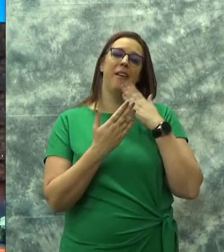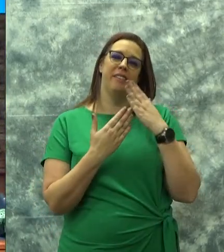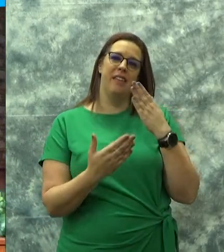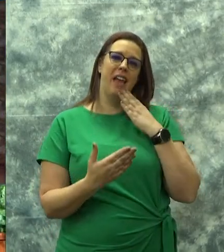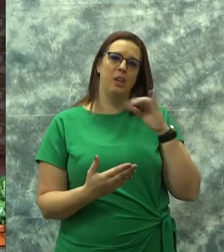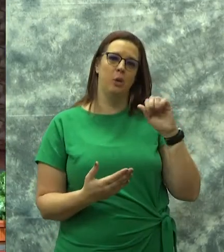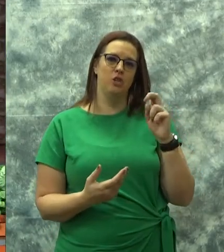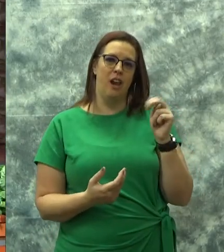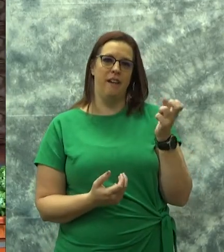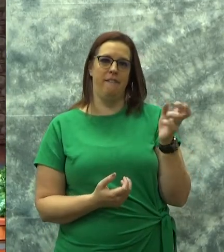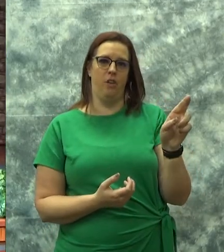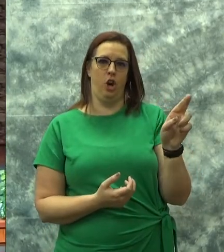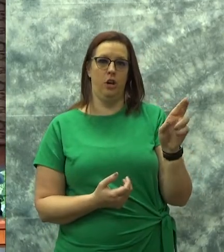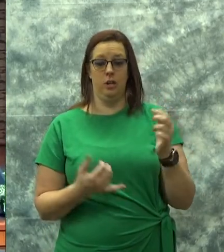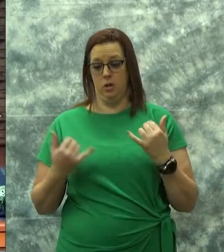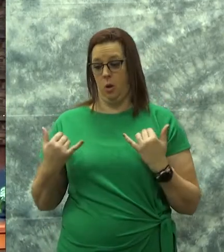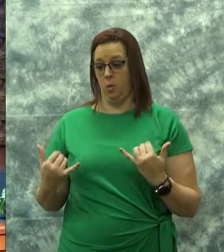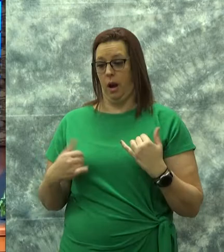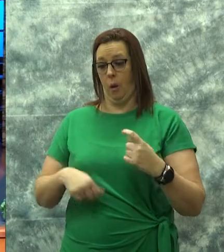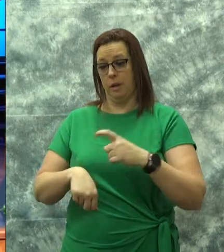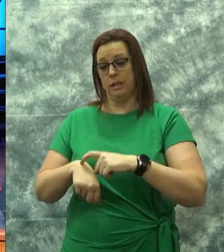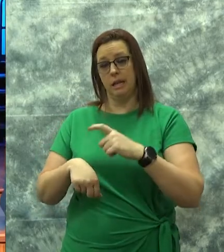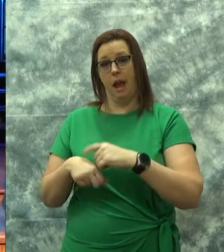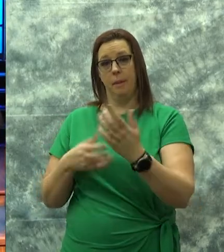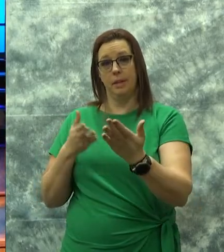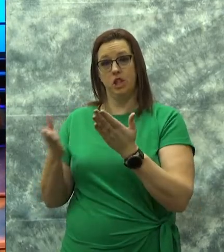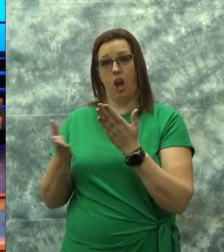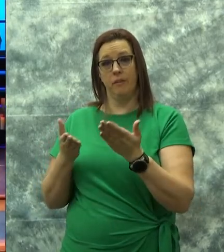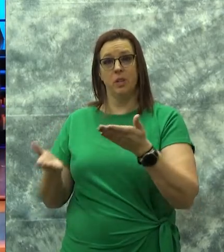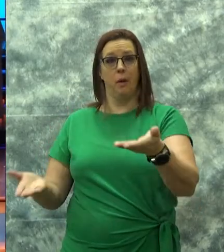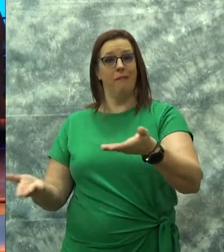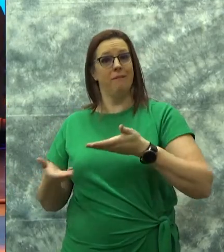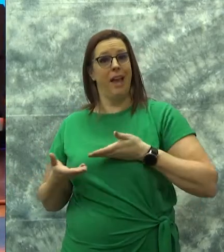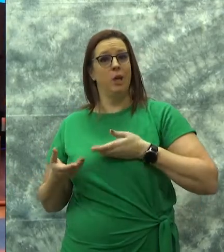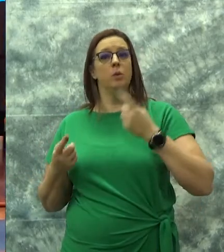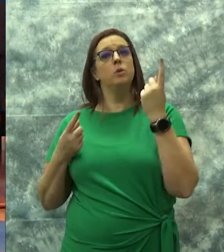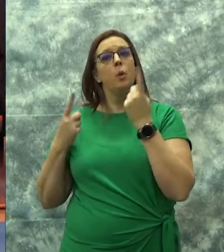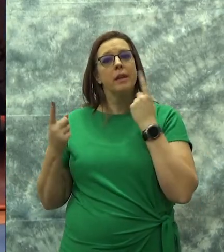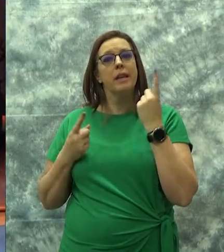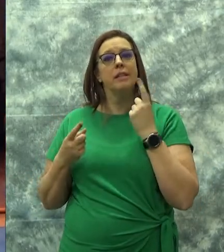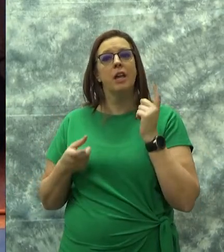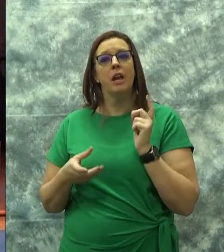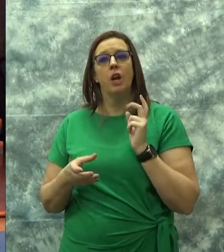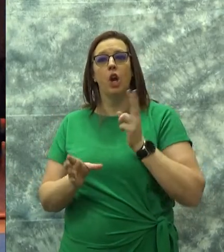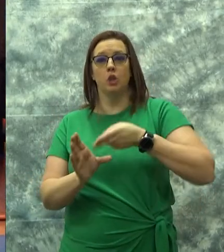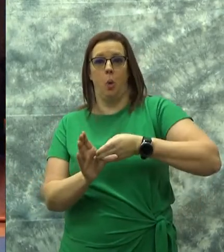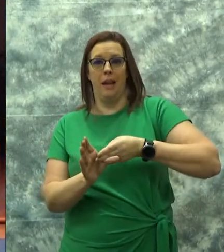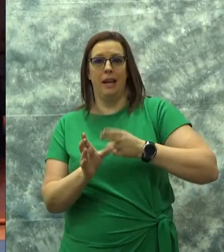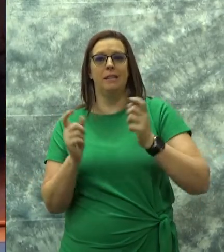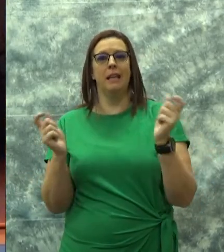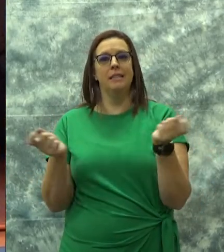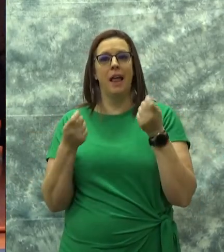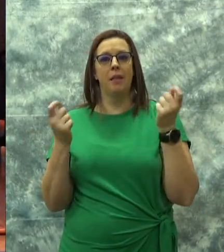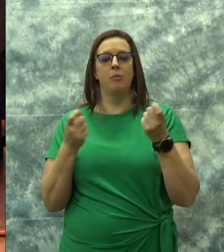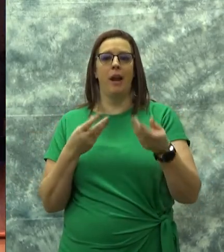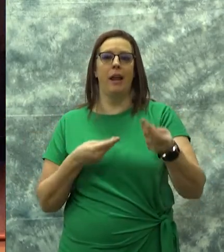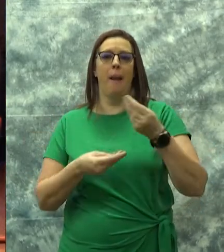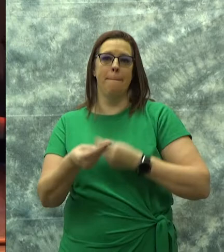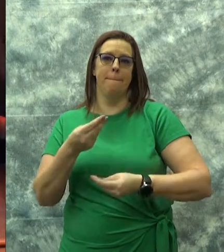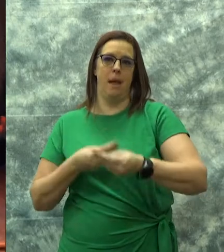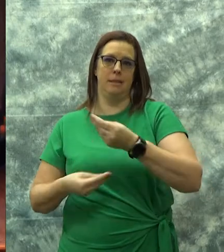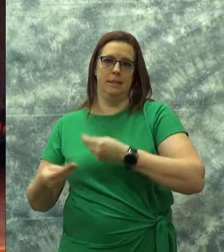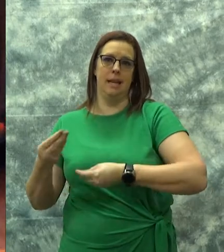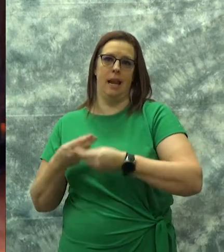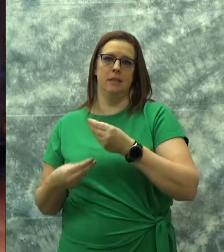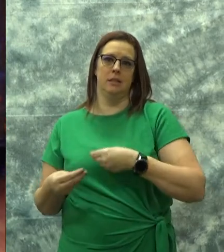Thank you, Jennifer. And we step into this time in our service now where we invite you to consider joining us in celebrating abundance